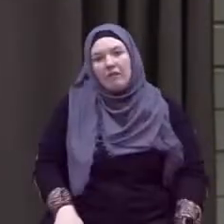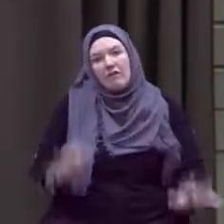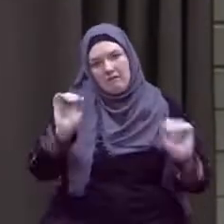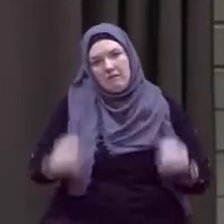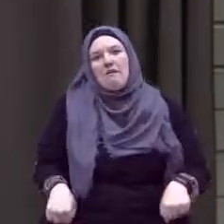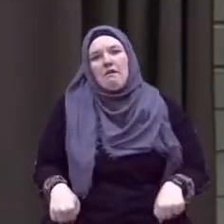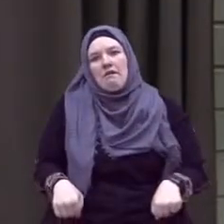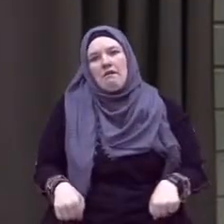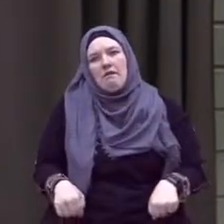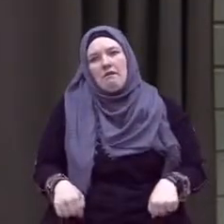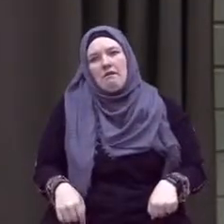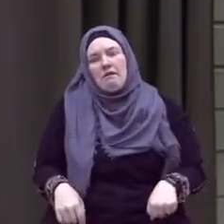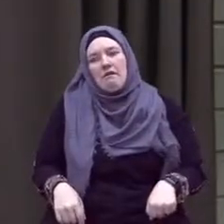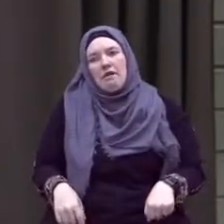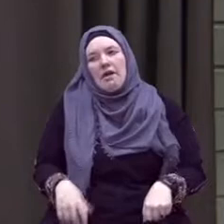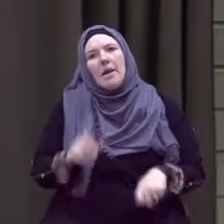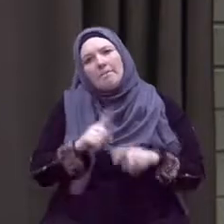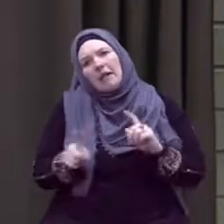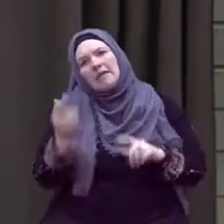everywhere.